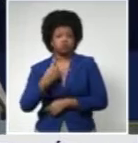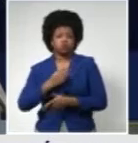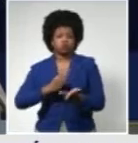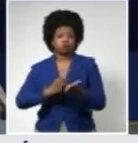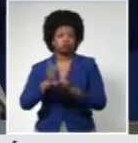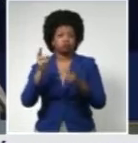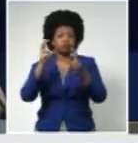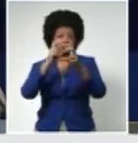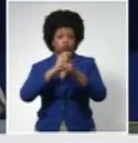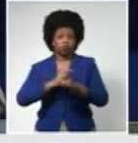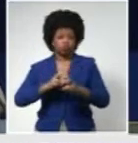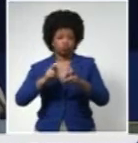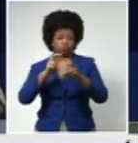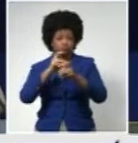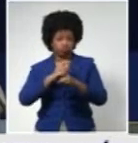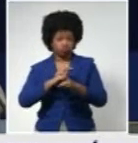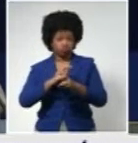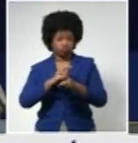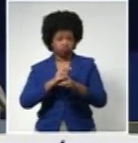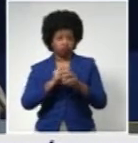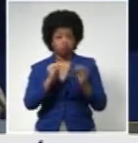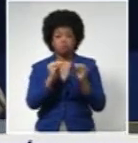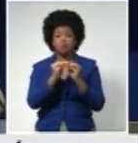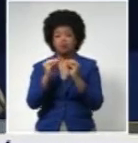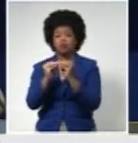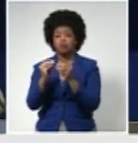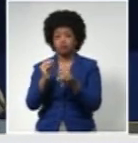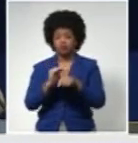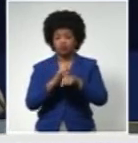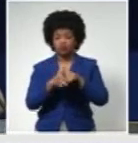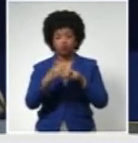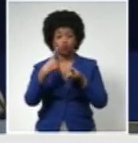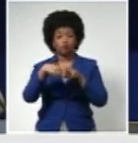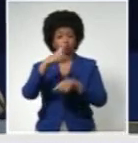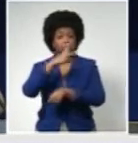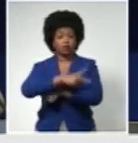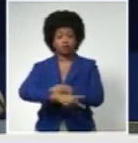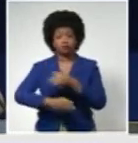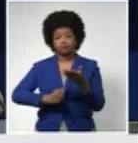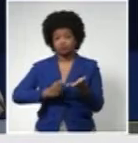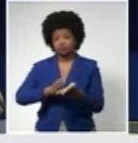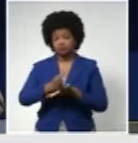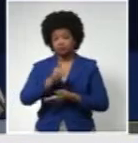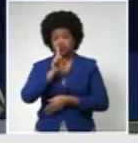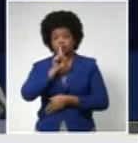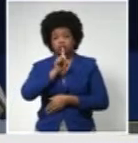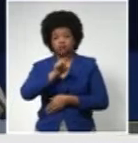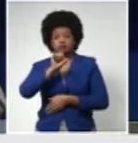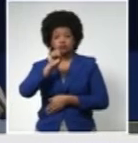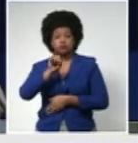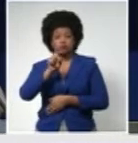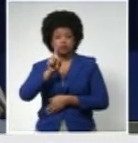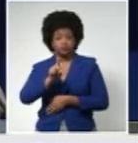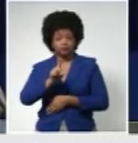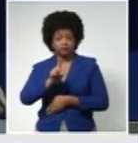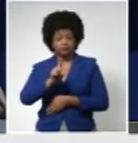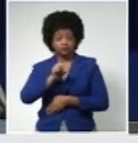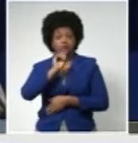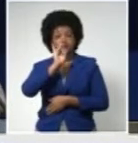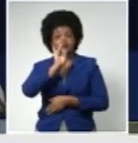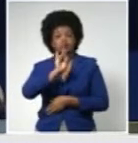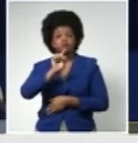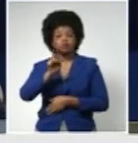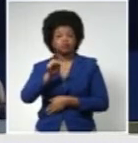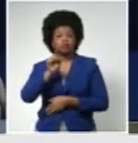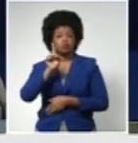disease, who have contracted the disease abroad. One of the diagnosed cases yesterday is